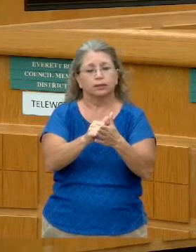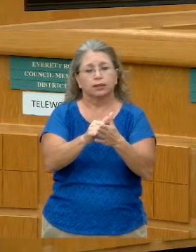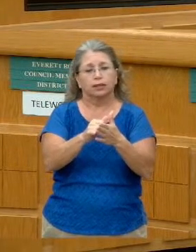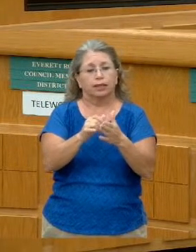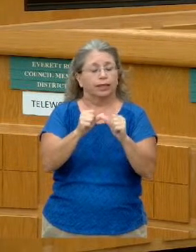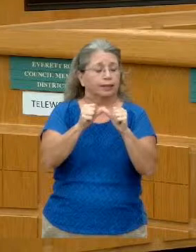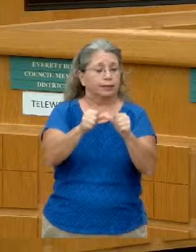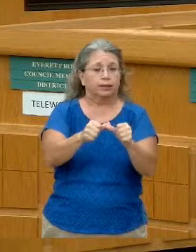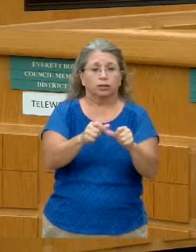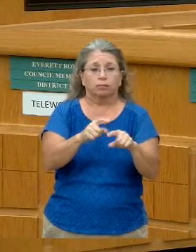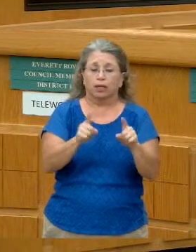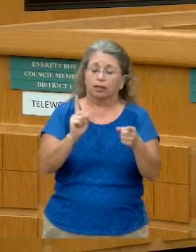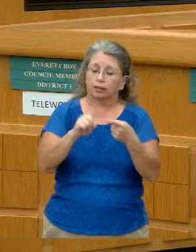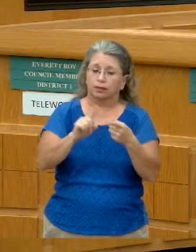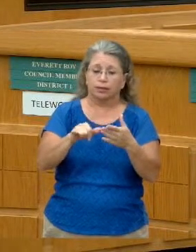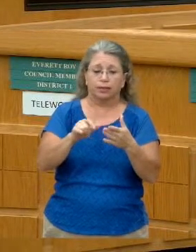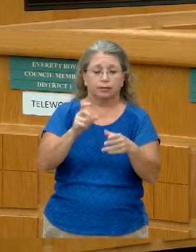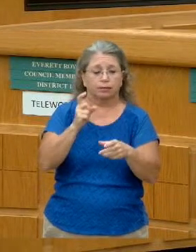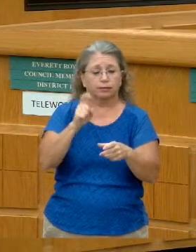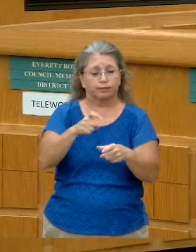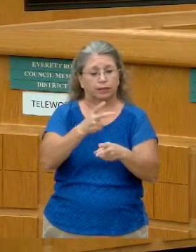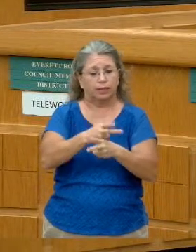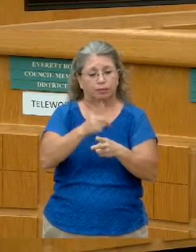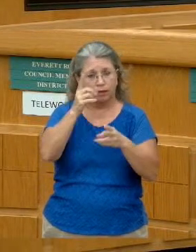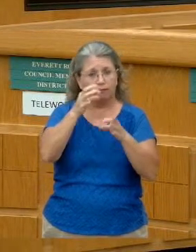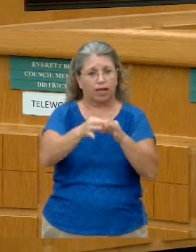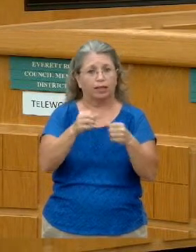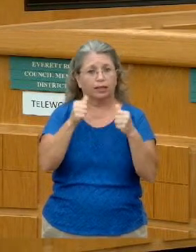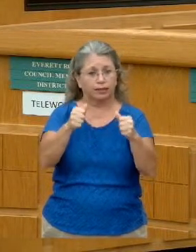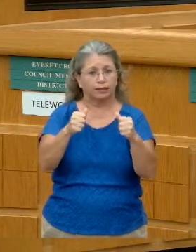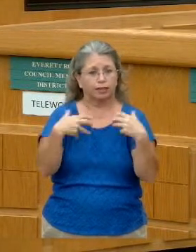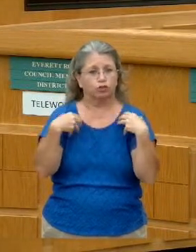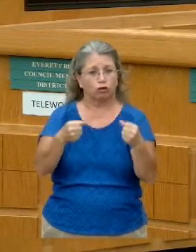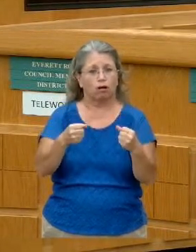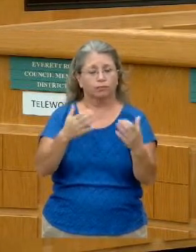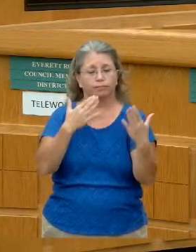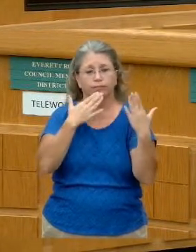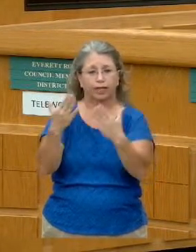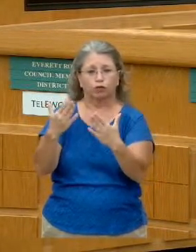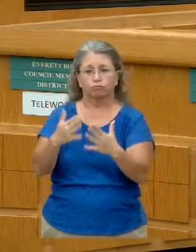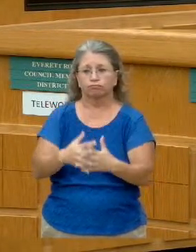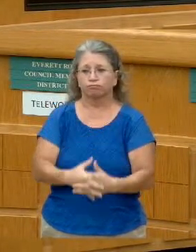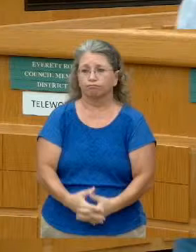same direction, keep the faith, and stay strong. So thank you.